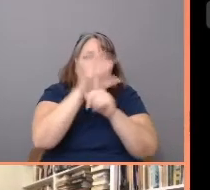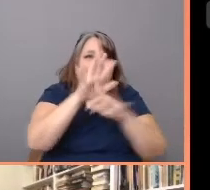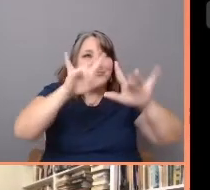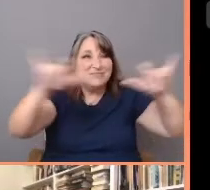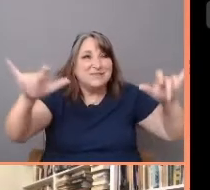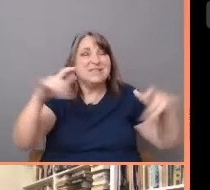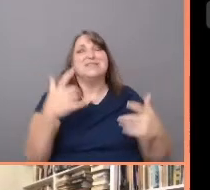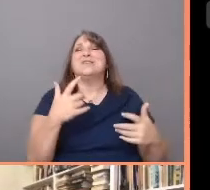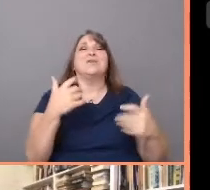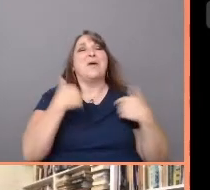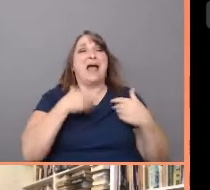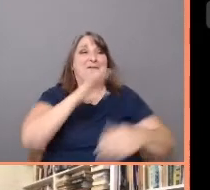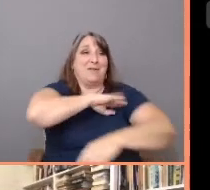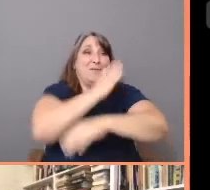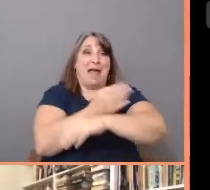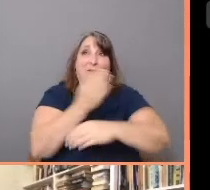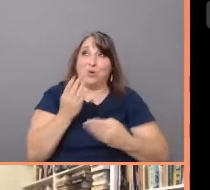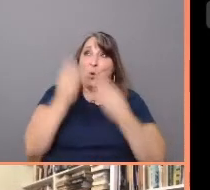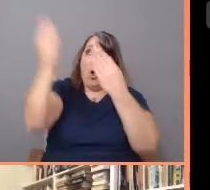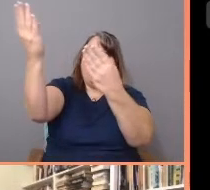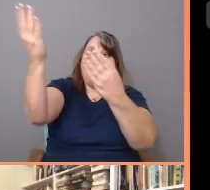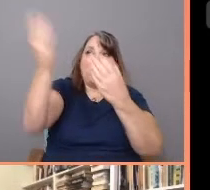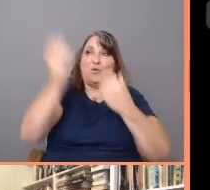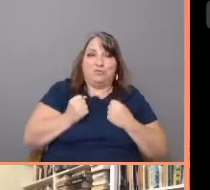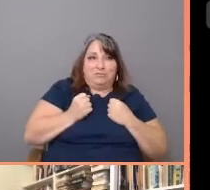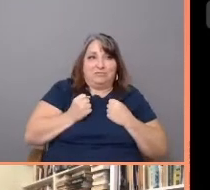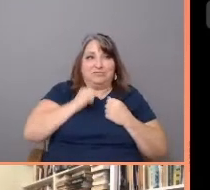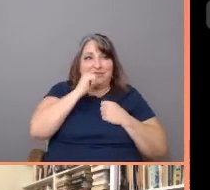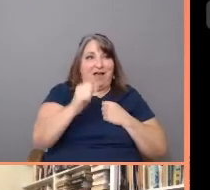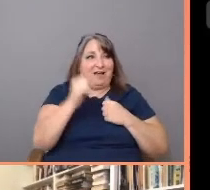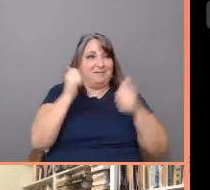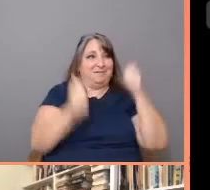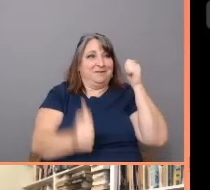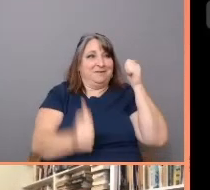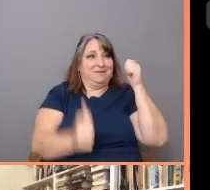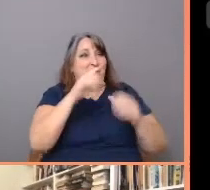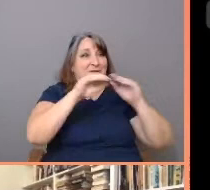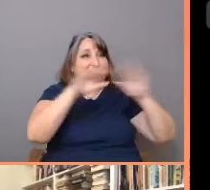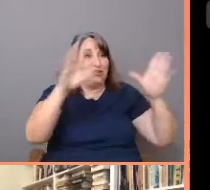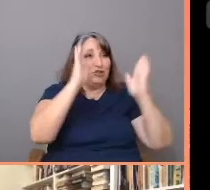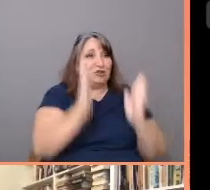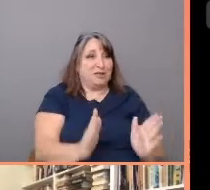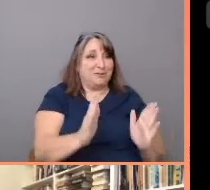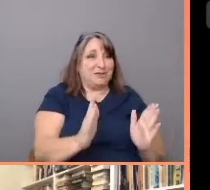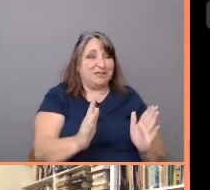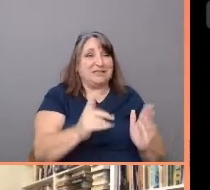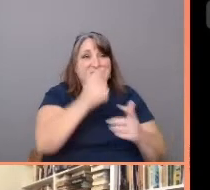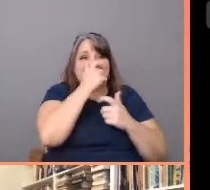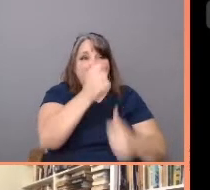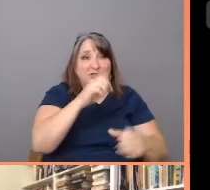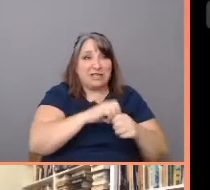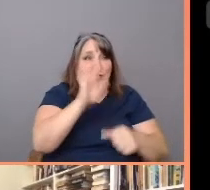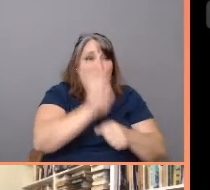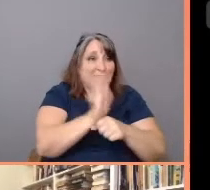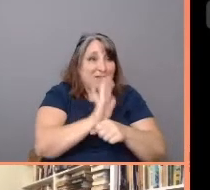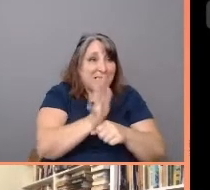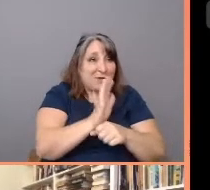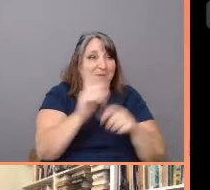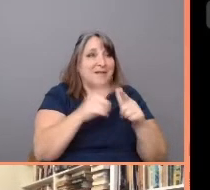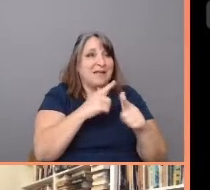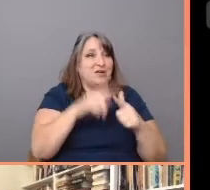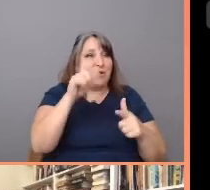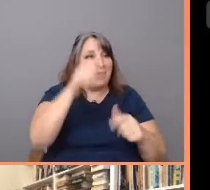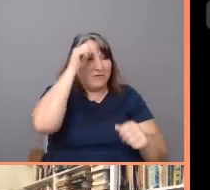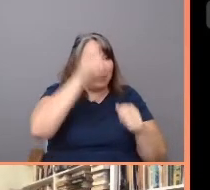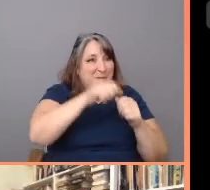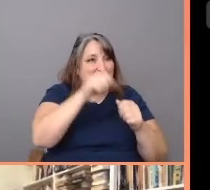make an offer or take it away. However, if a distributor is interested in your film, you really have to remember that